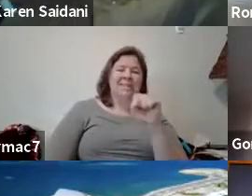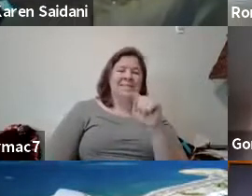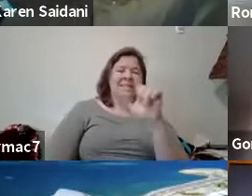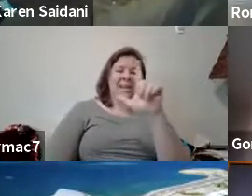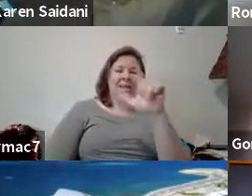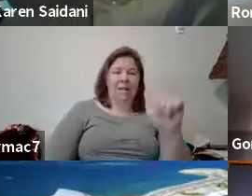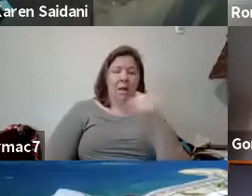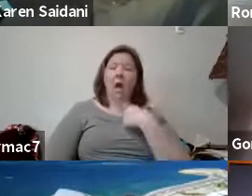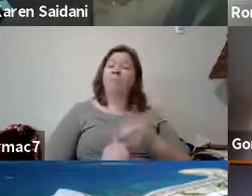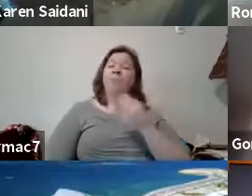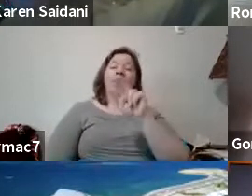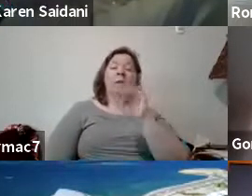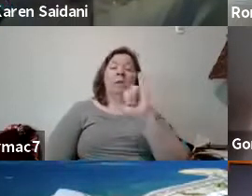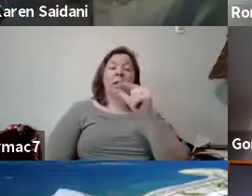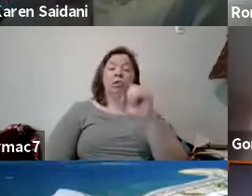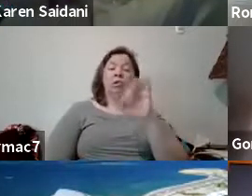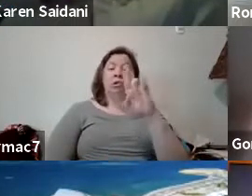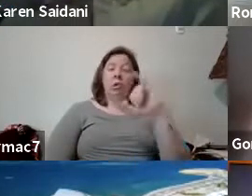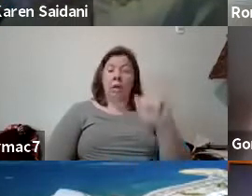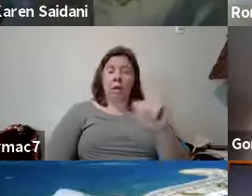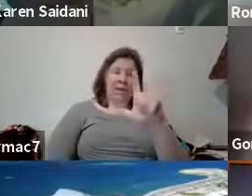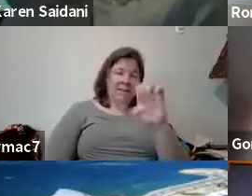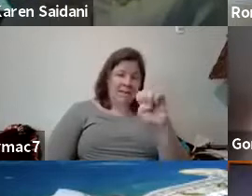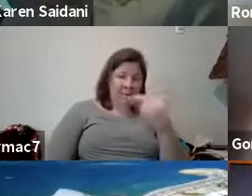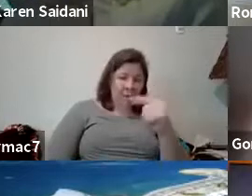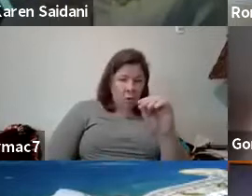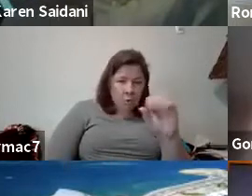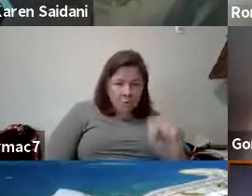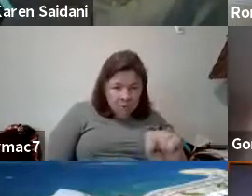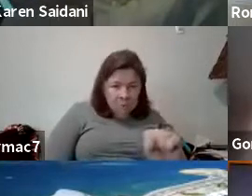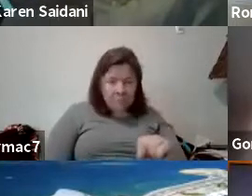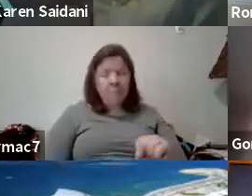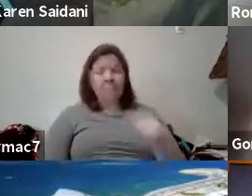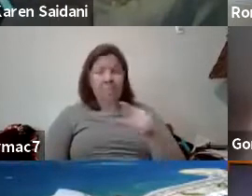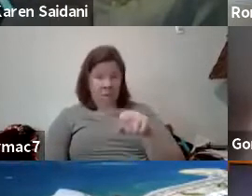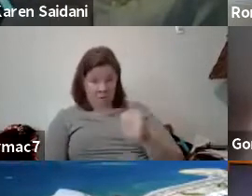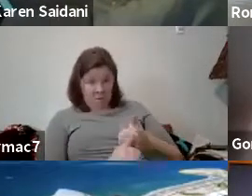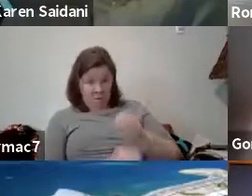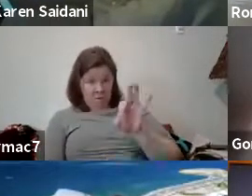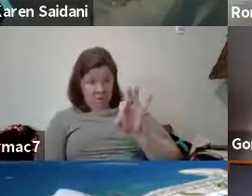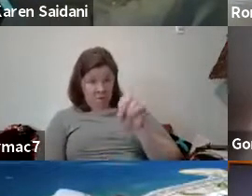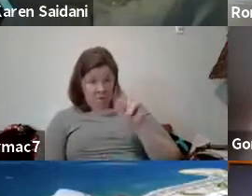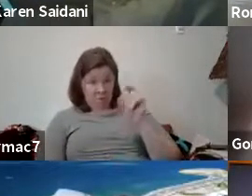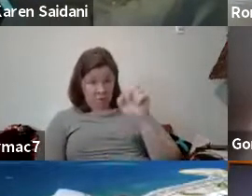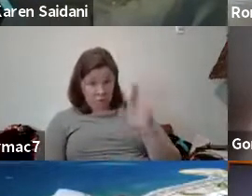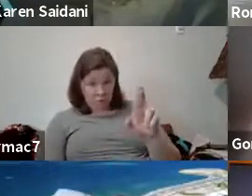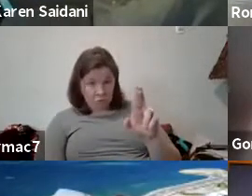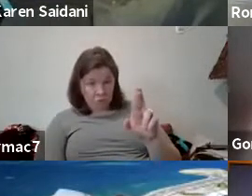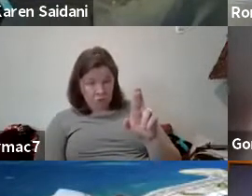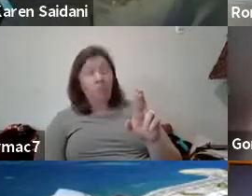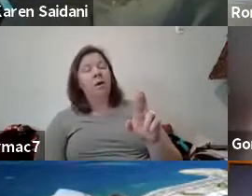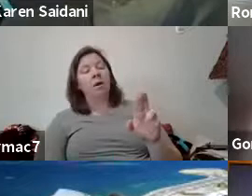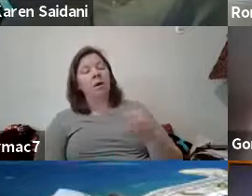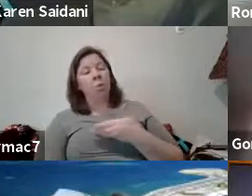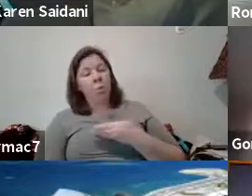in Nigeria. Okay, I'm in Lagos, Nigeria, yeah. And are you a founder? Yes, I am. Welcome.